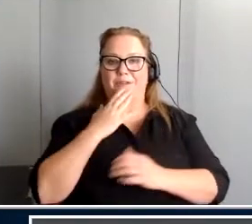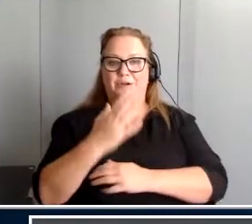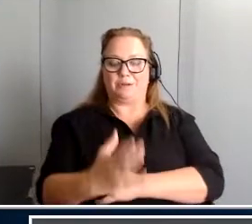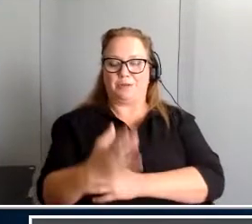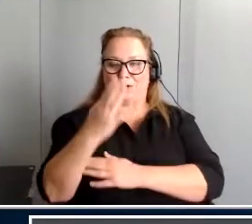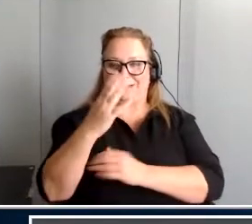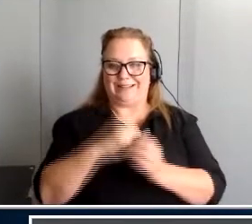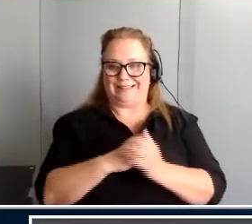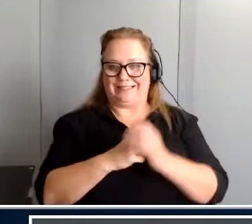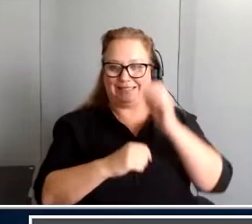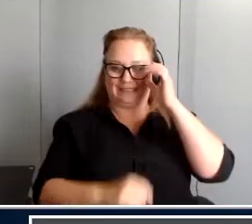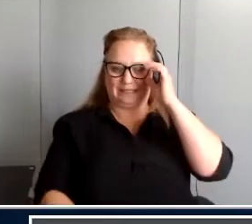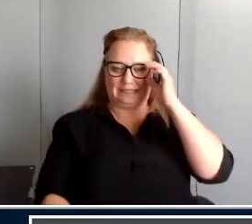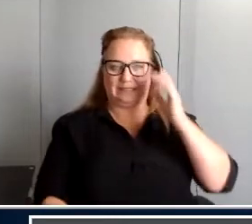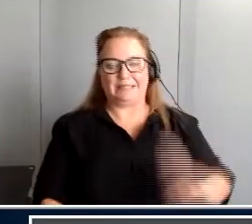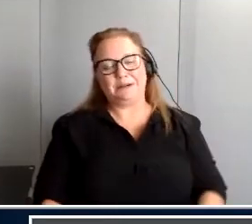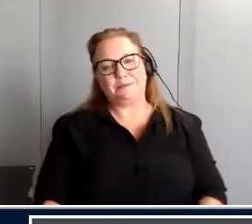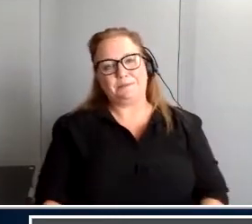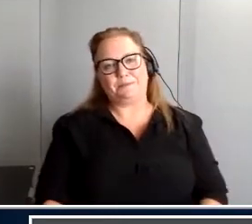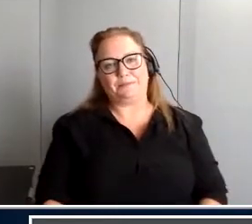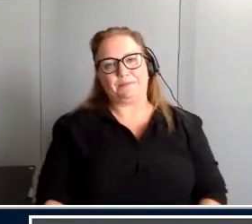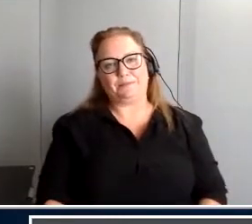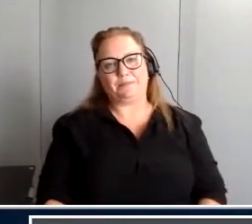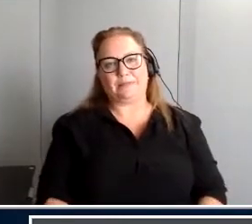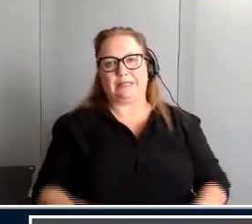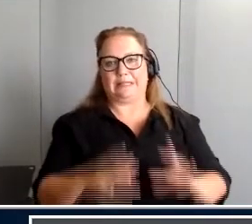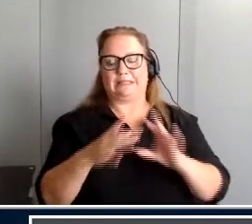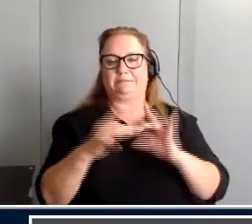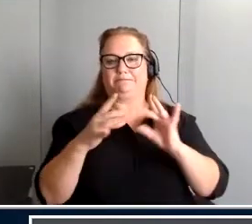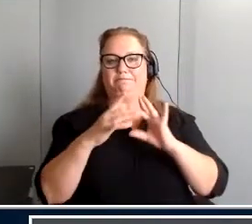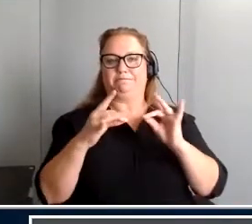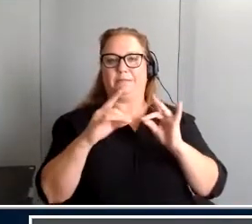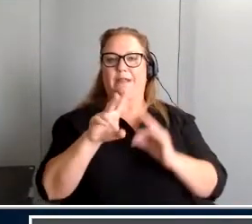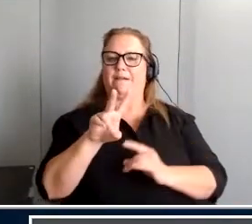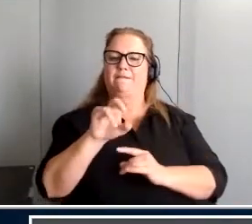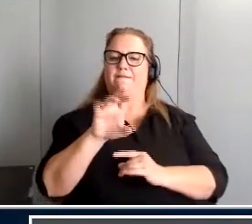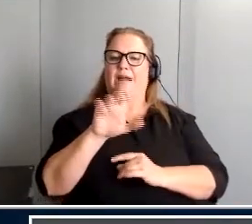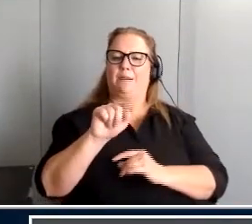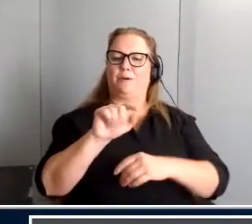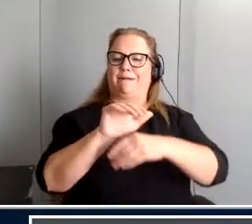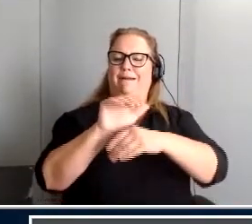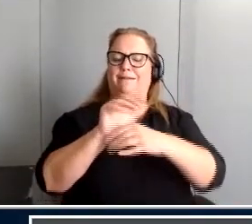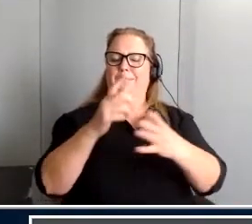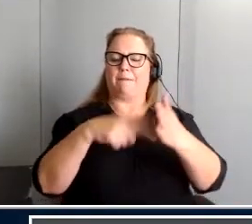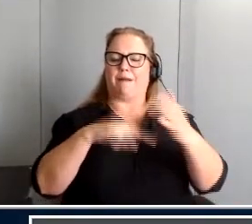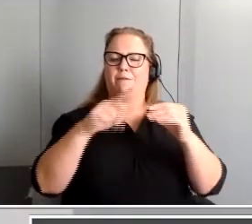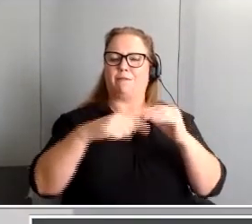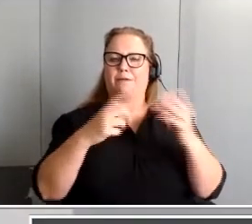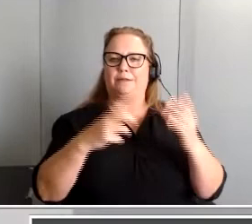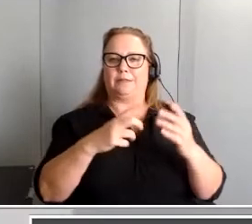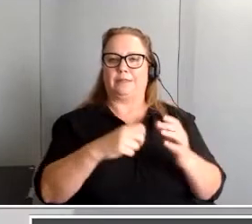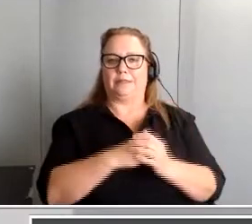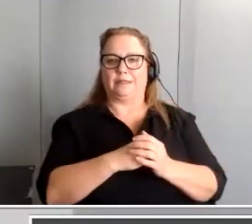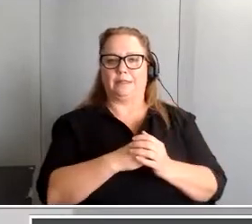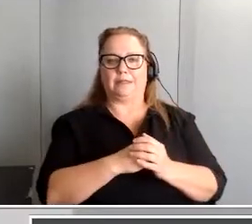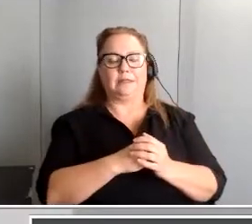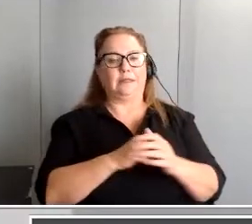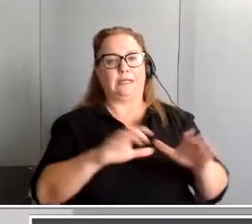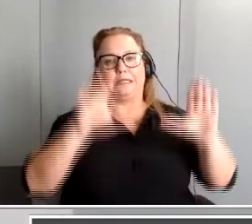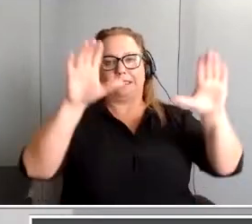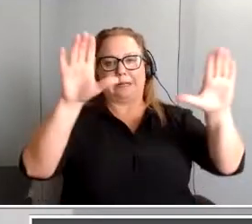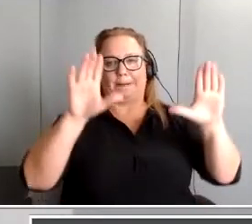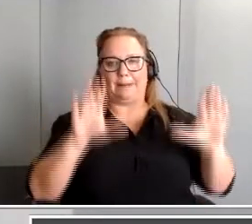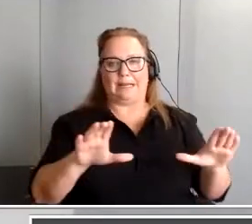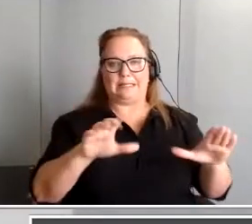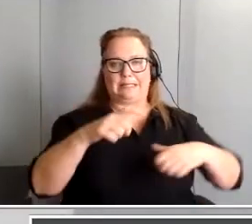thank you. Great. So just come out and tell us, what's a Vibrant Night all about? You know, a Vibrant Night is an